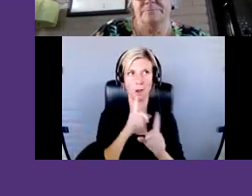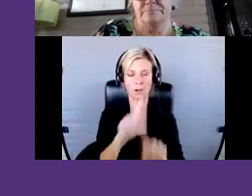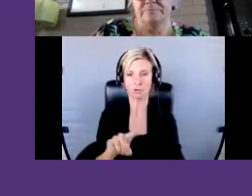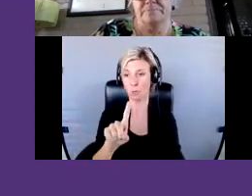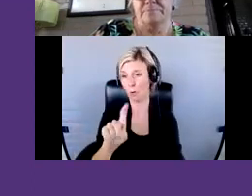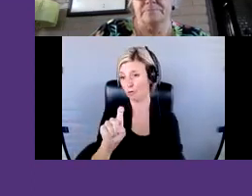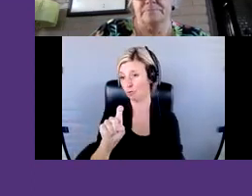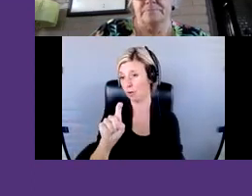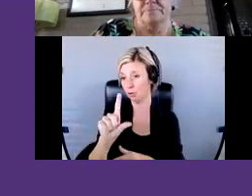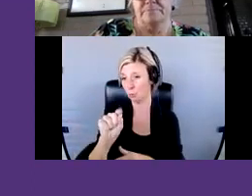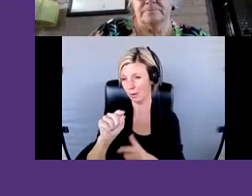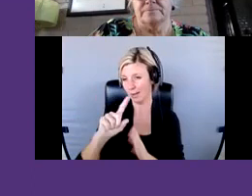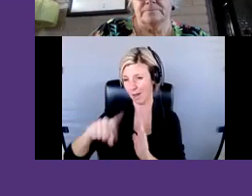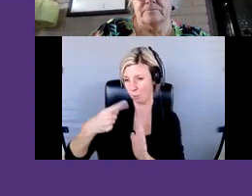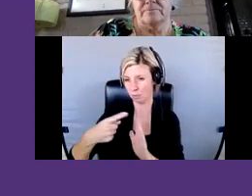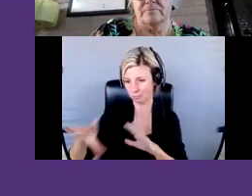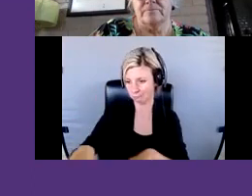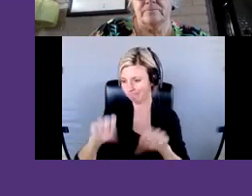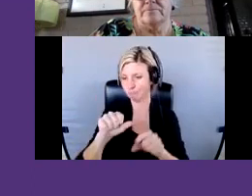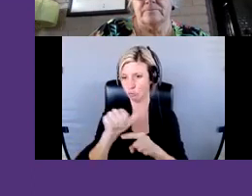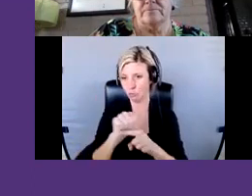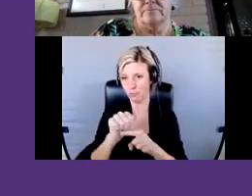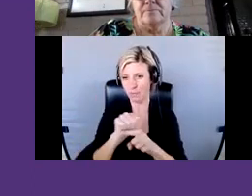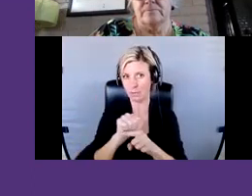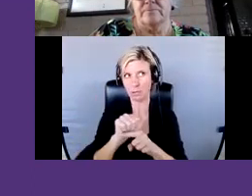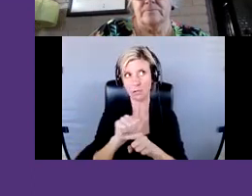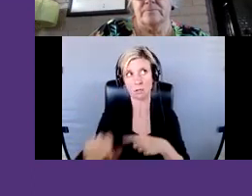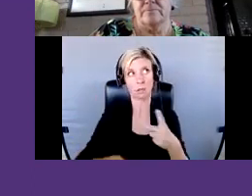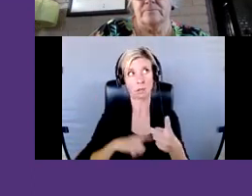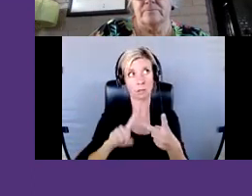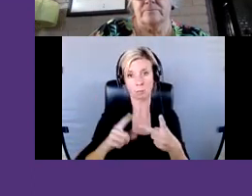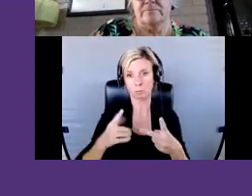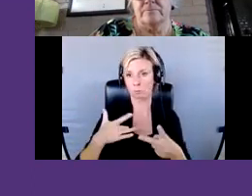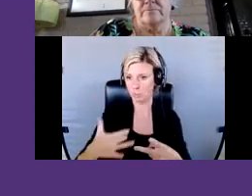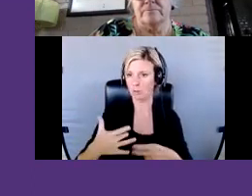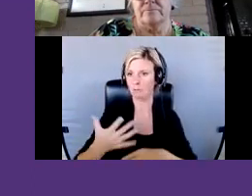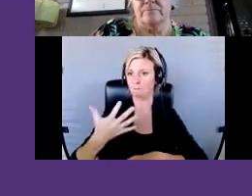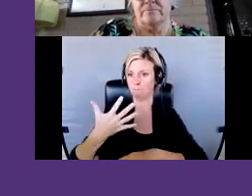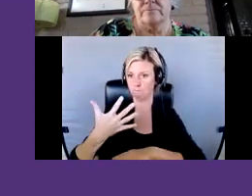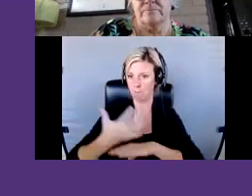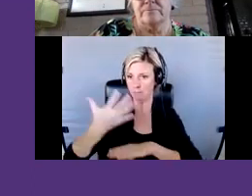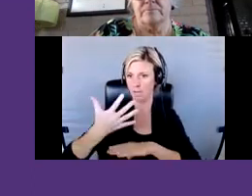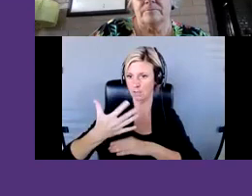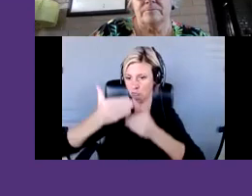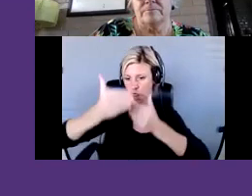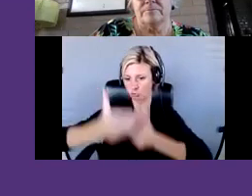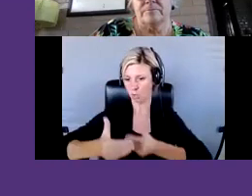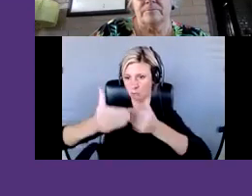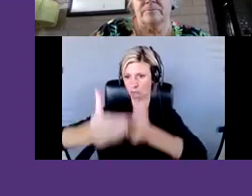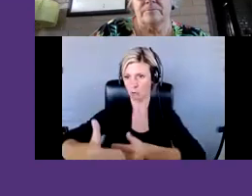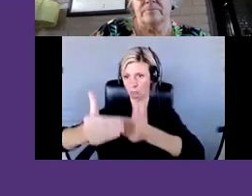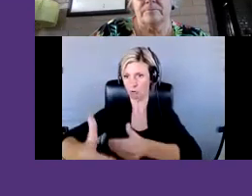hours, it's 3 weeks. Usually it's in days of 5 chunks. They're 5-day chunks. And right